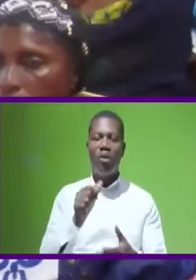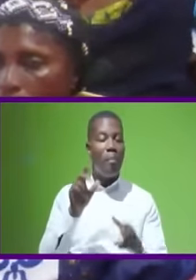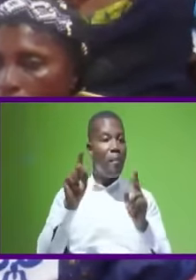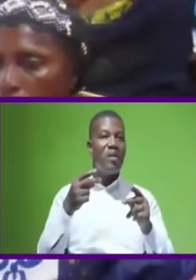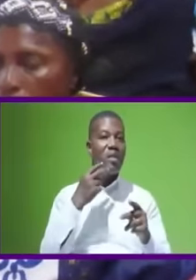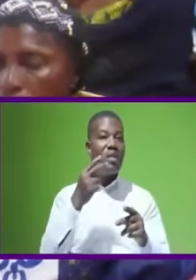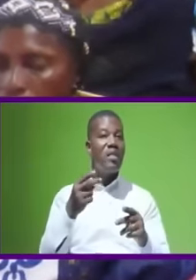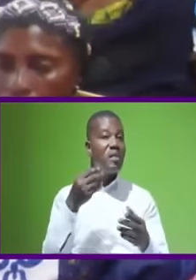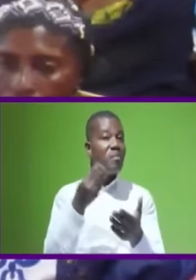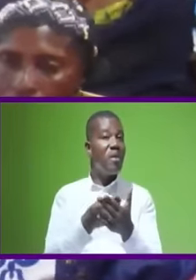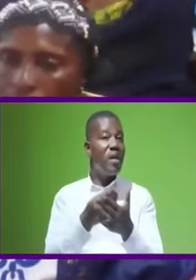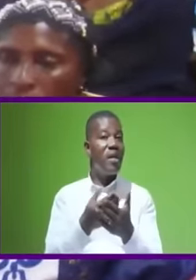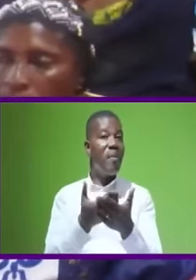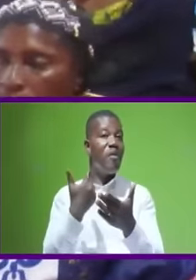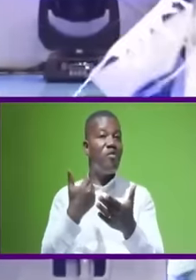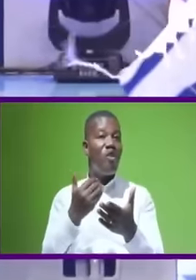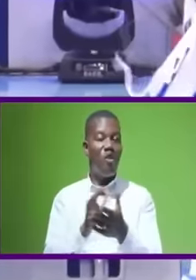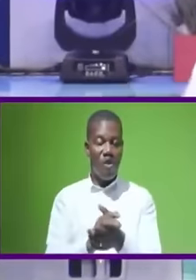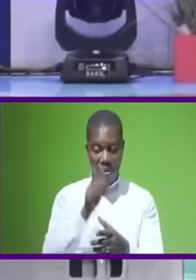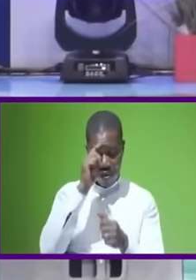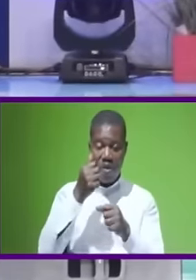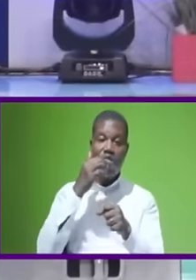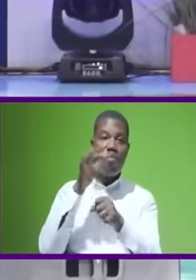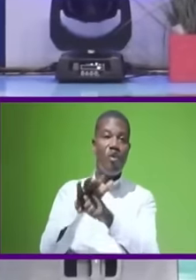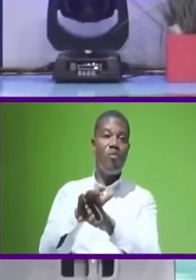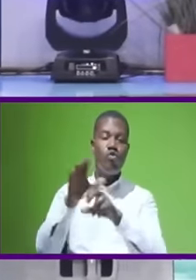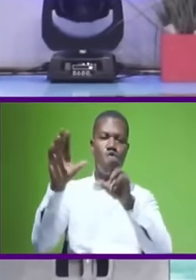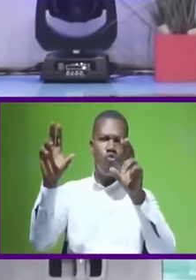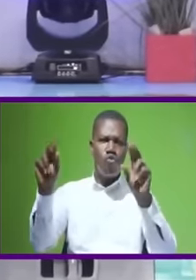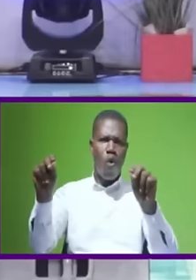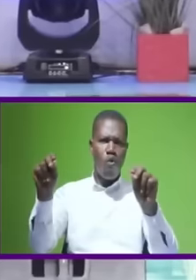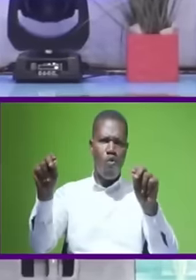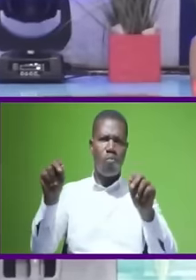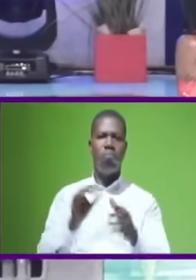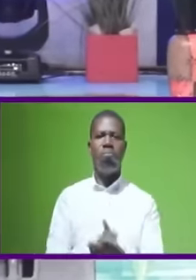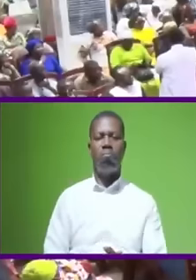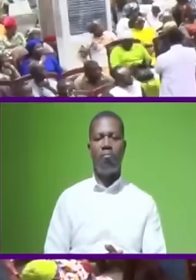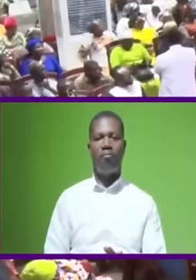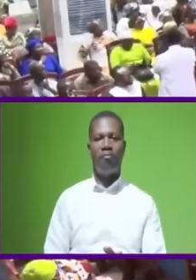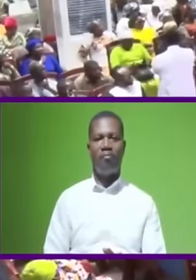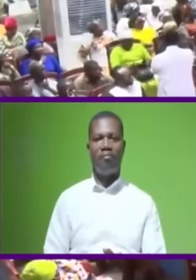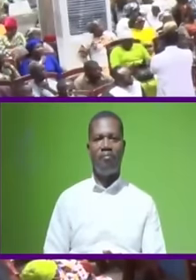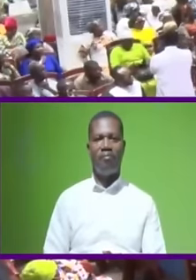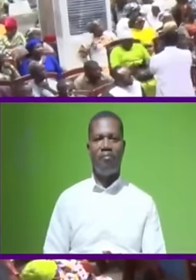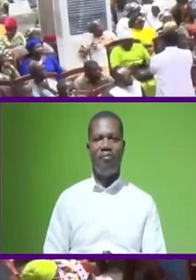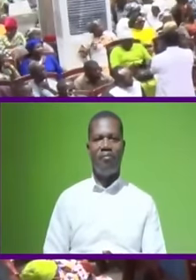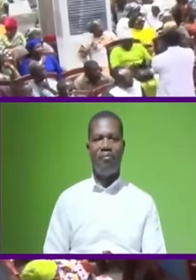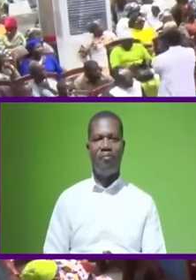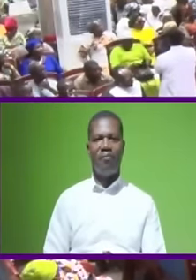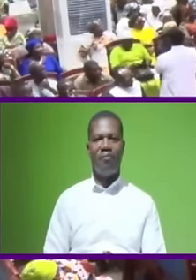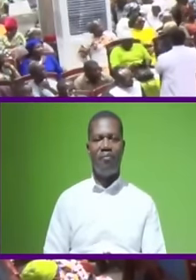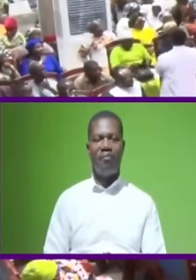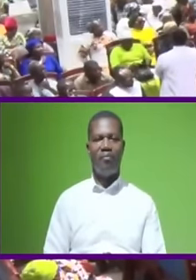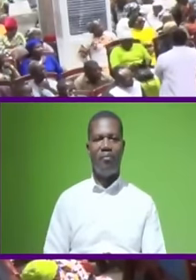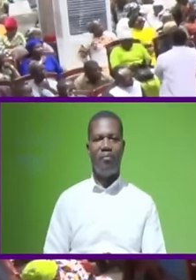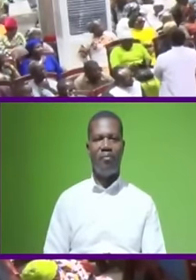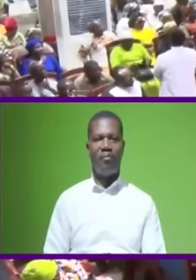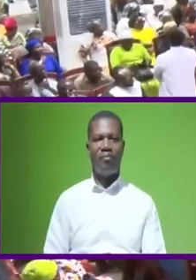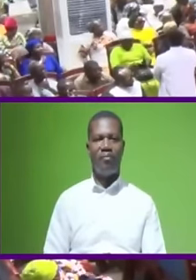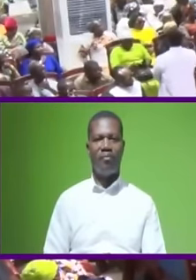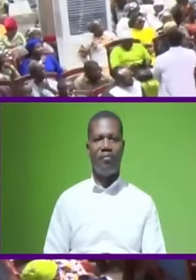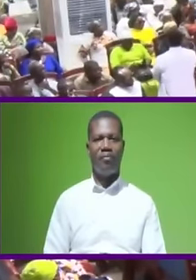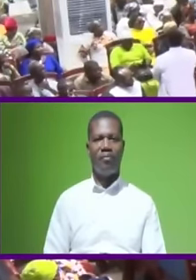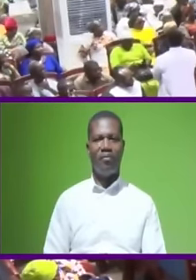married material. But not the one moved by money, phone, or any promise that